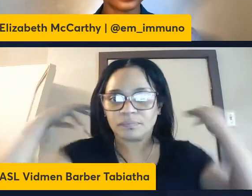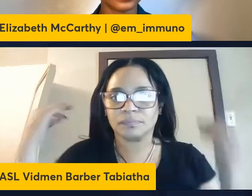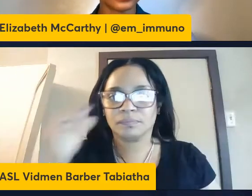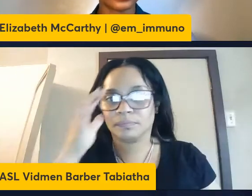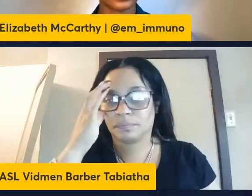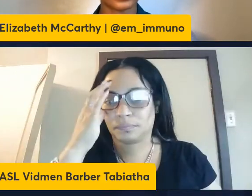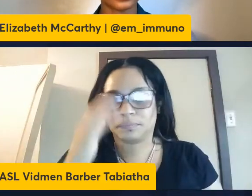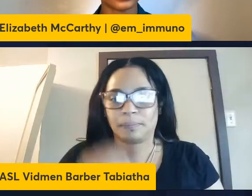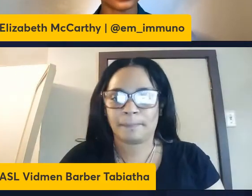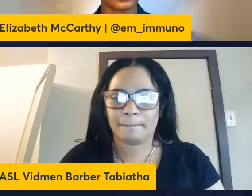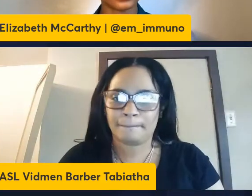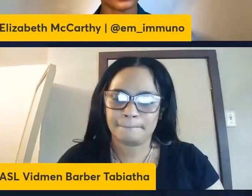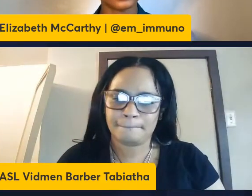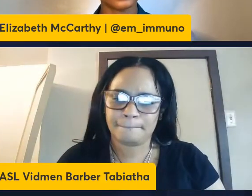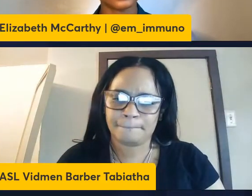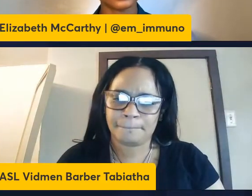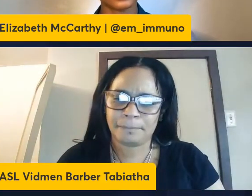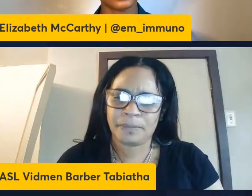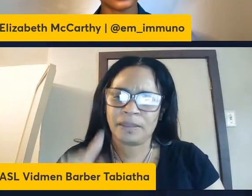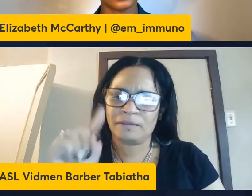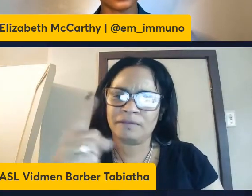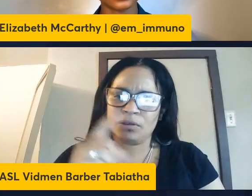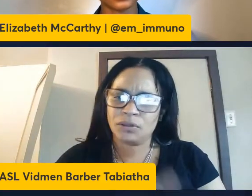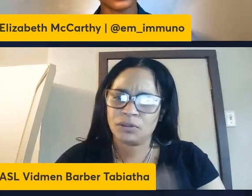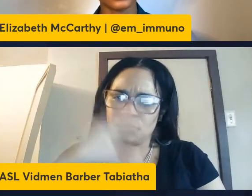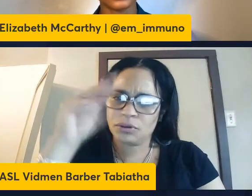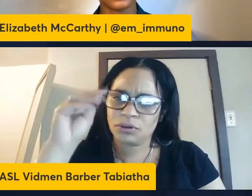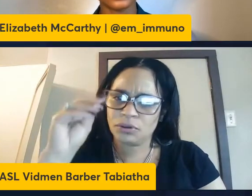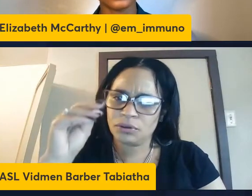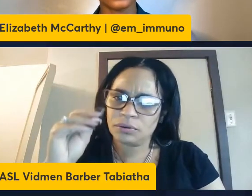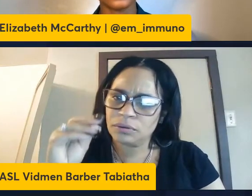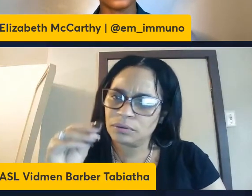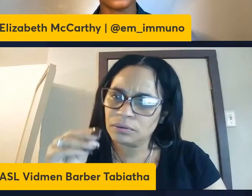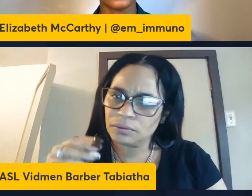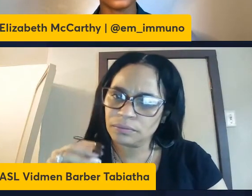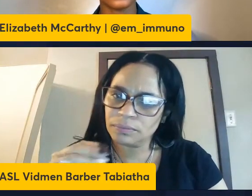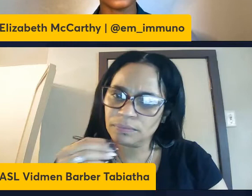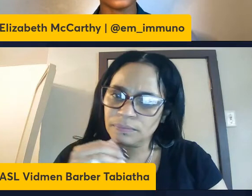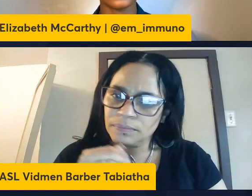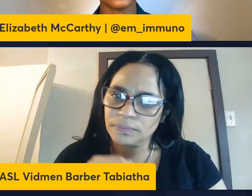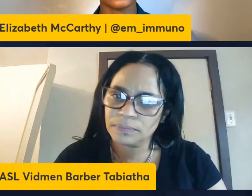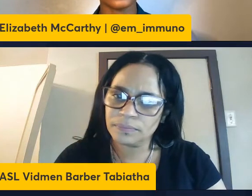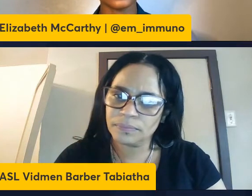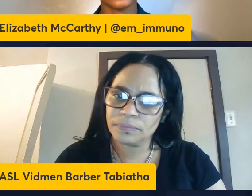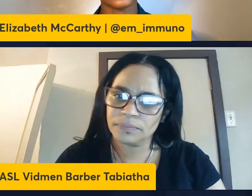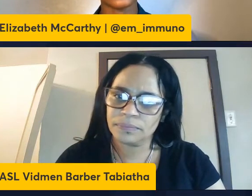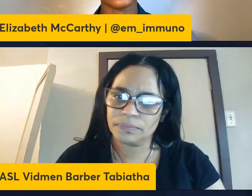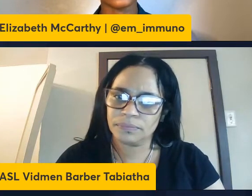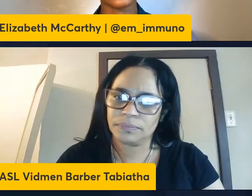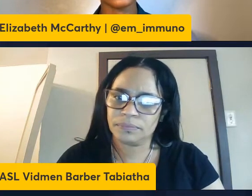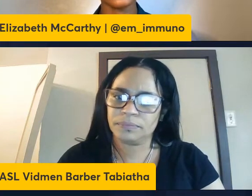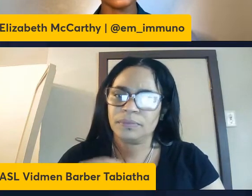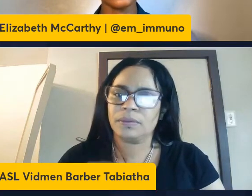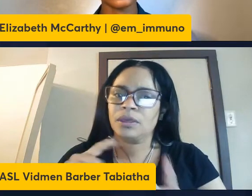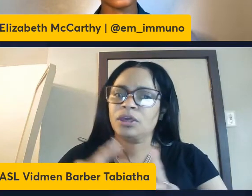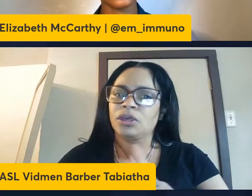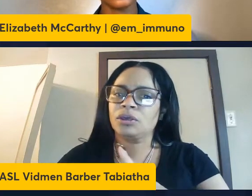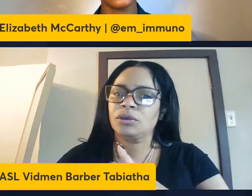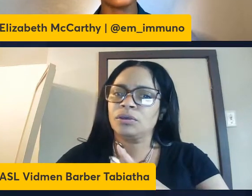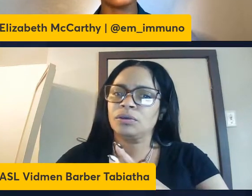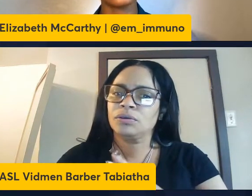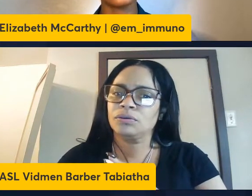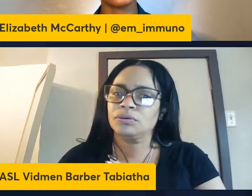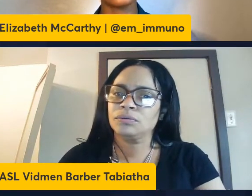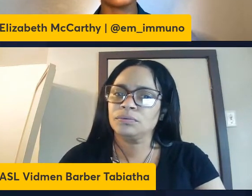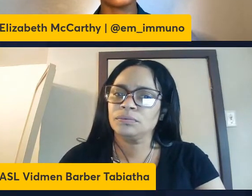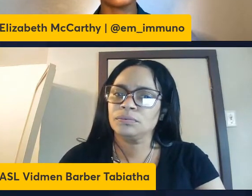R and Python. So I first learned in R and then I learned Python a little bit later. So I started by just